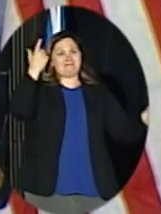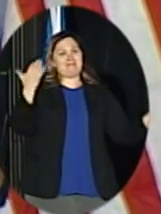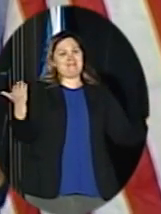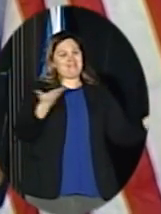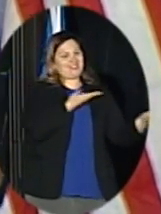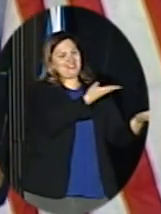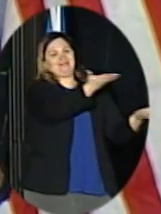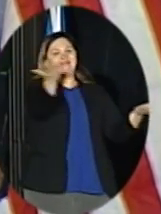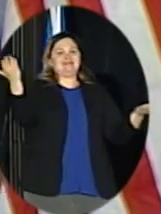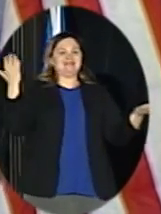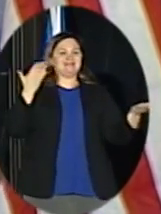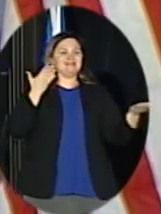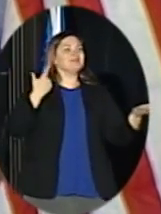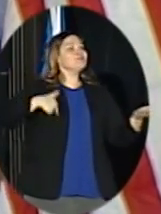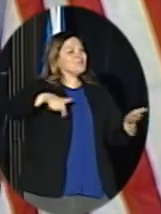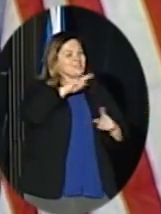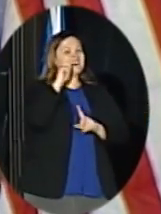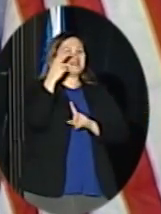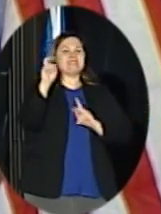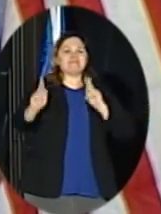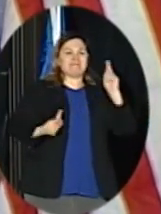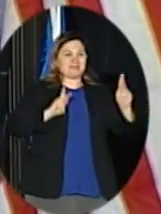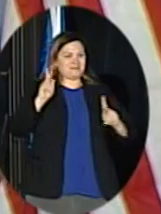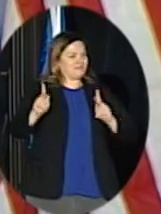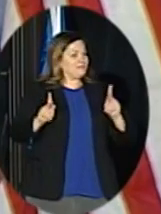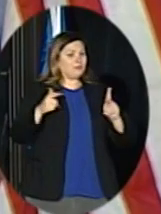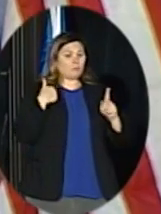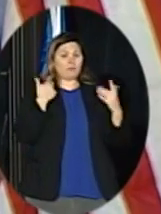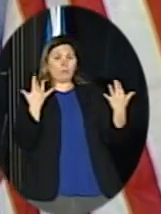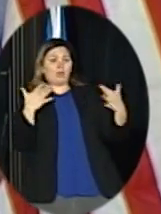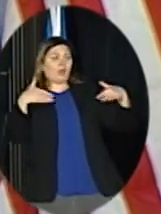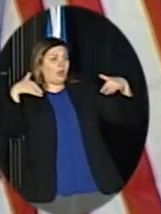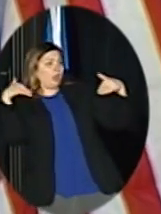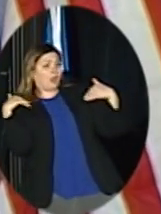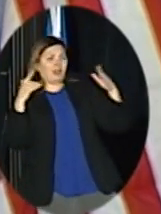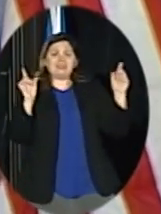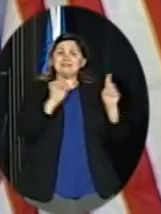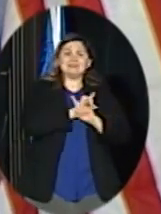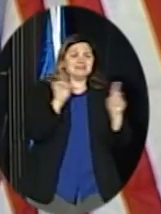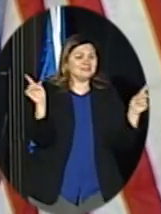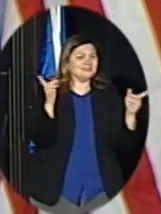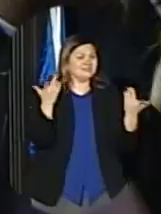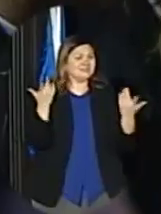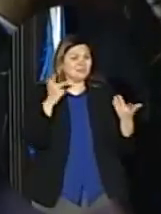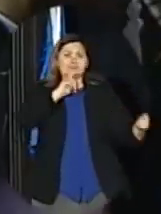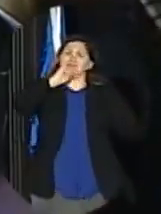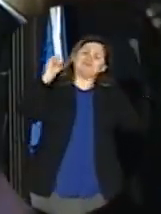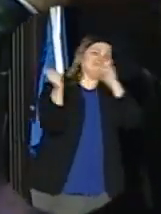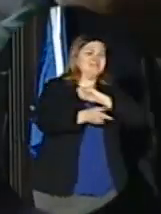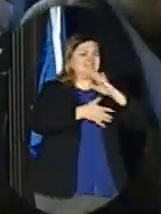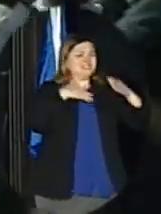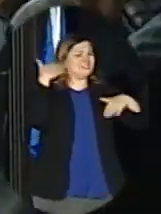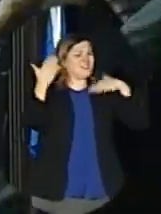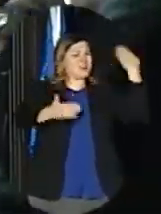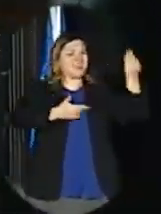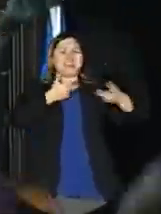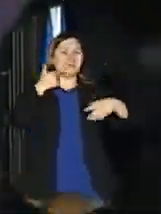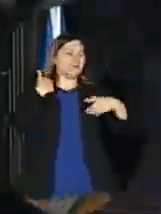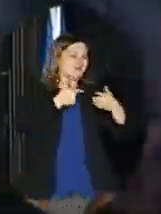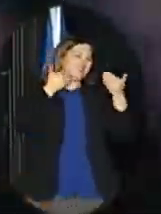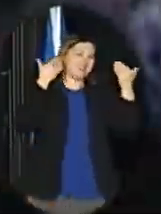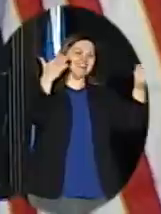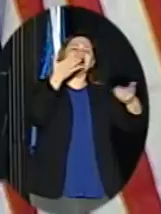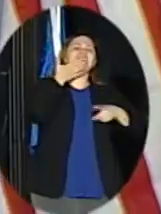for. And we, the people, ain't gonna let nobody turn us around. Thank you and God bless.